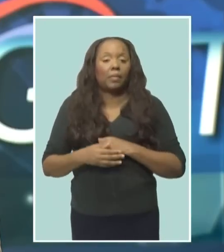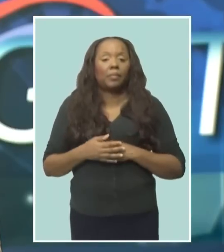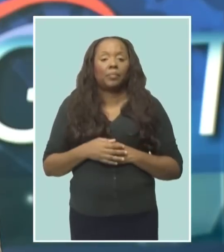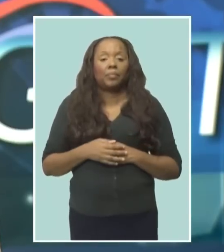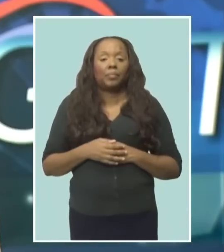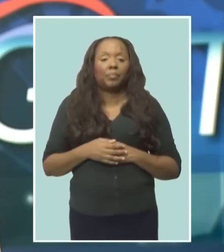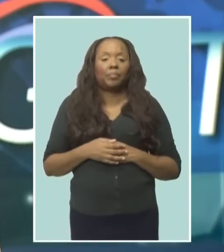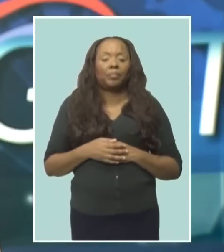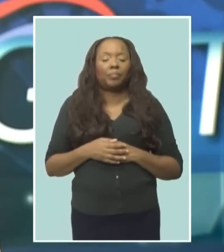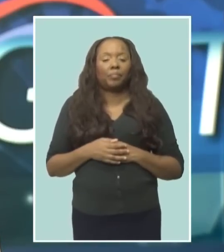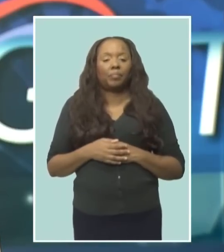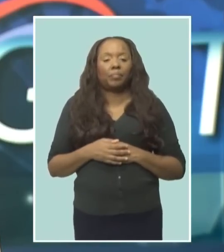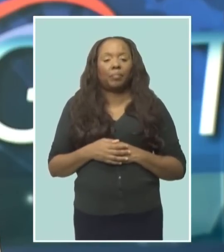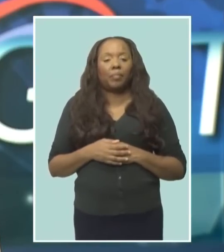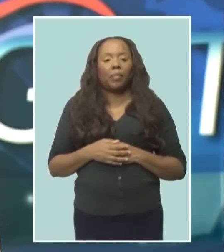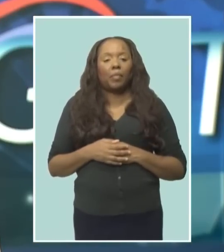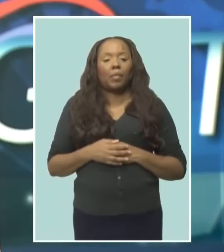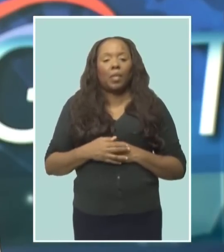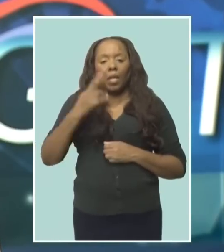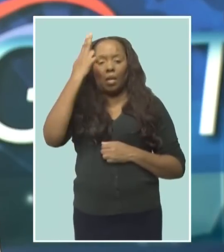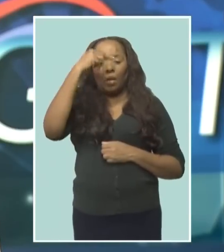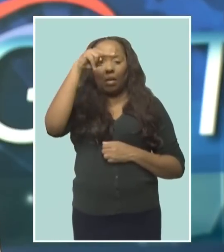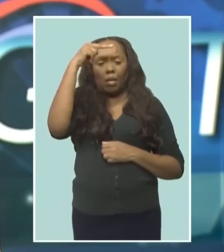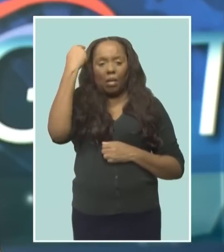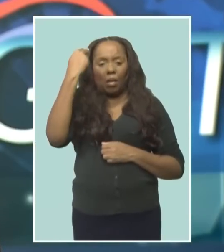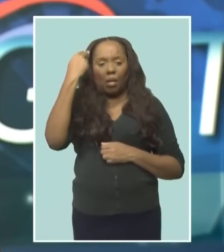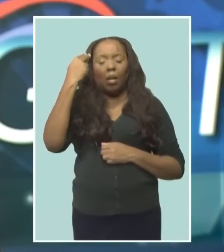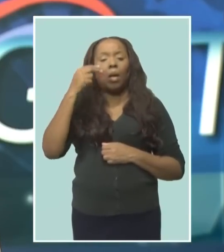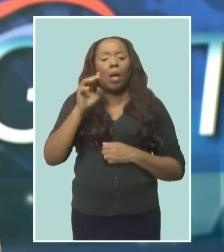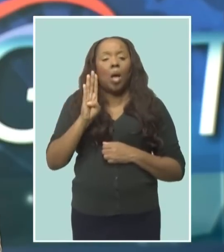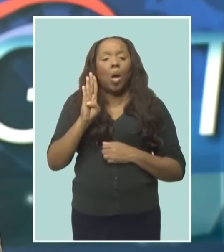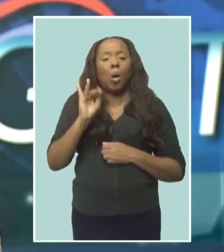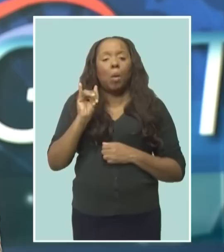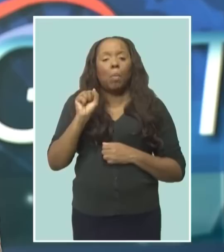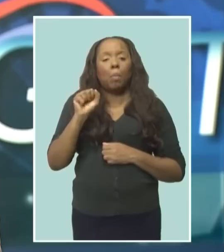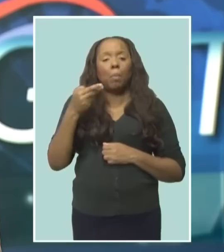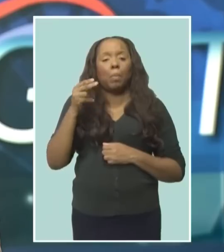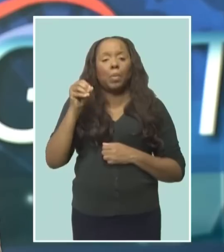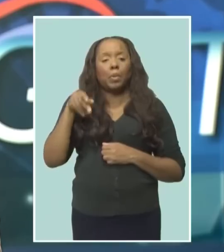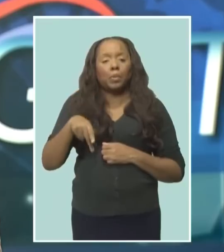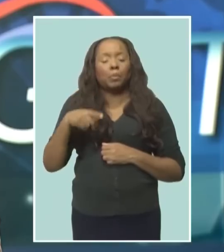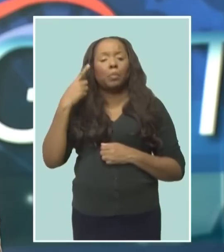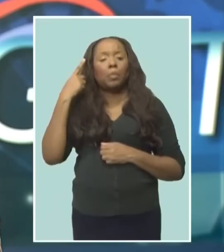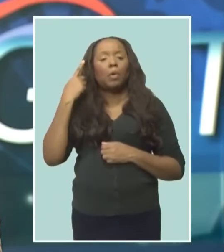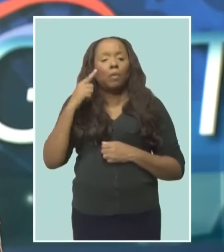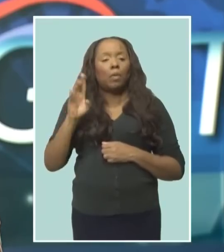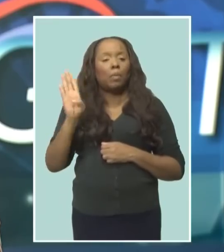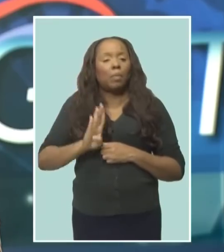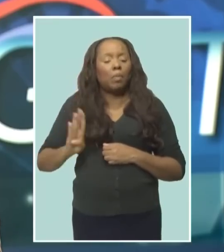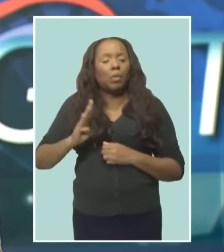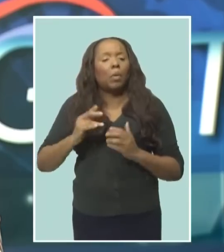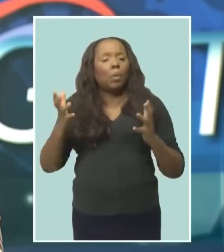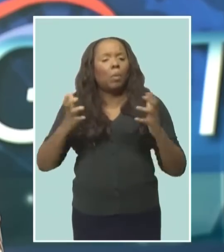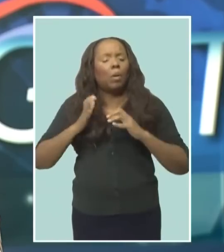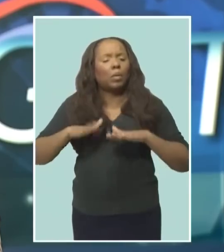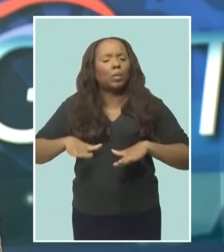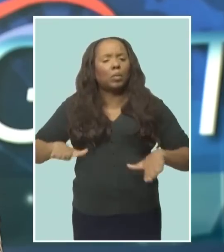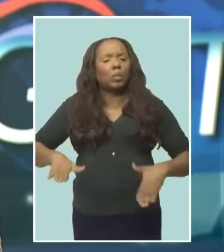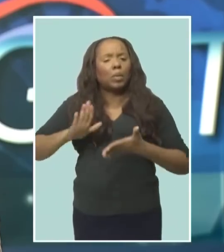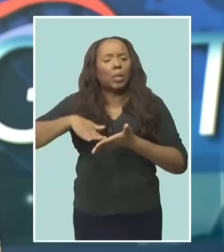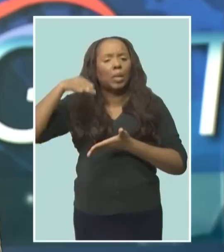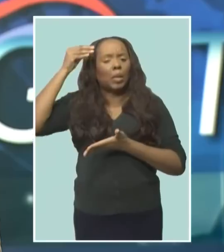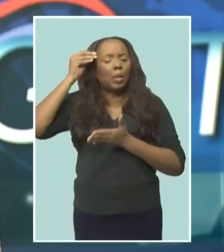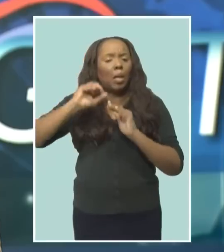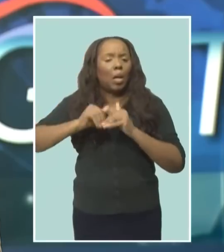violence, Roman Catholic Bishop of Barbados, the Most Reverend Neil Scantlebury, wants children to be taught the importance of forgiveness. He